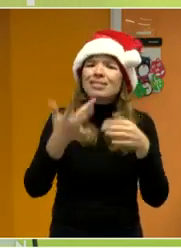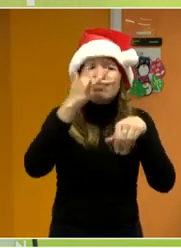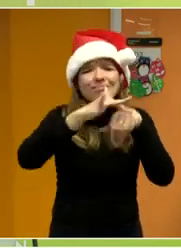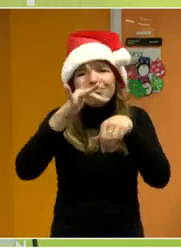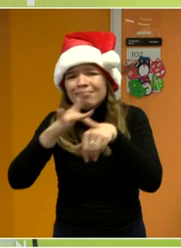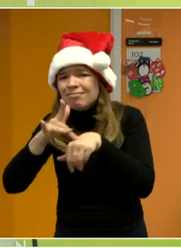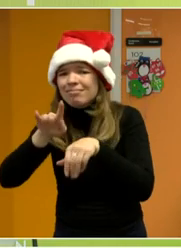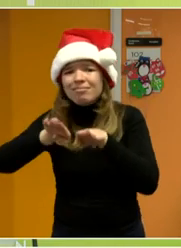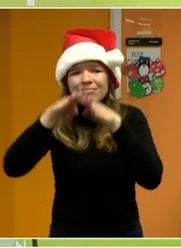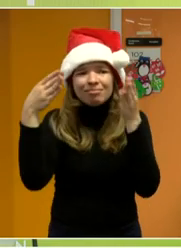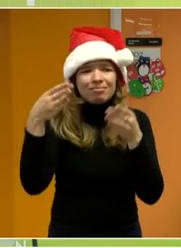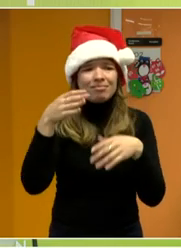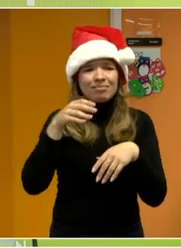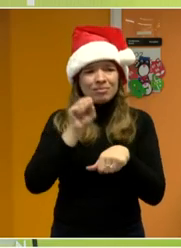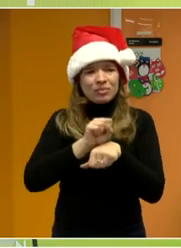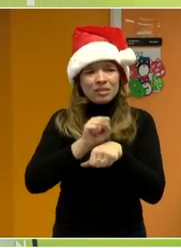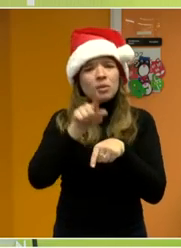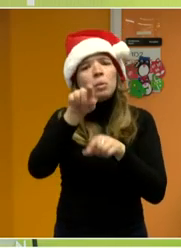website at